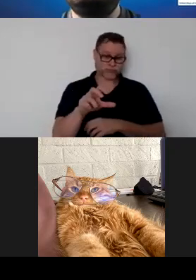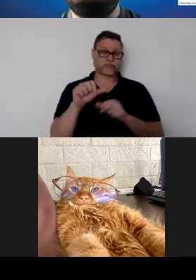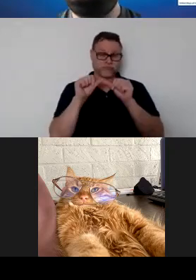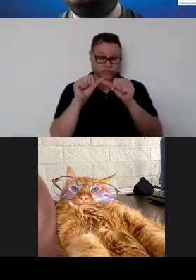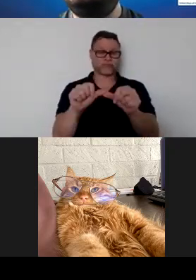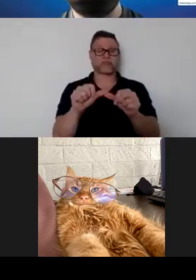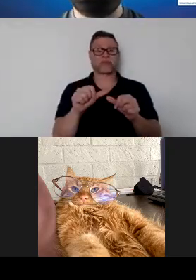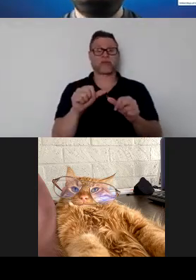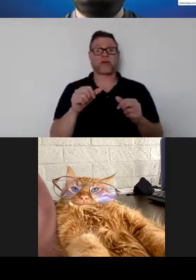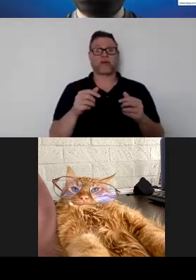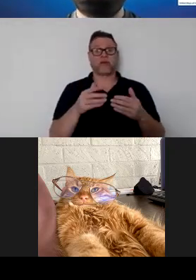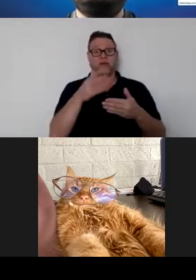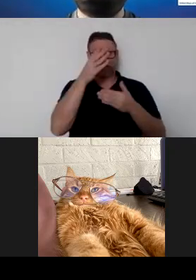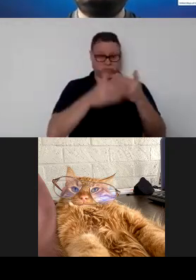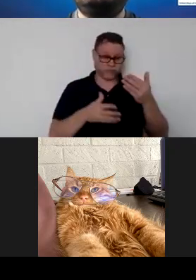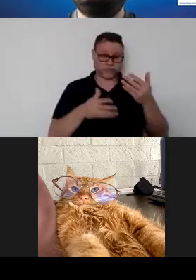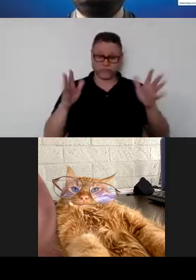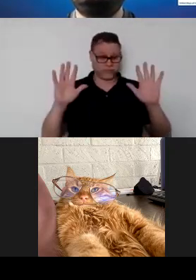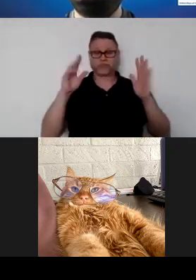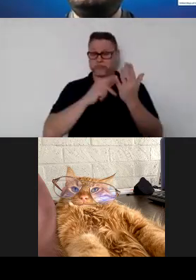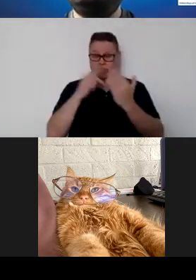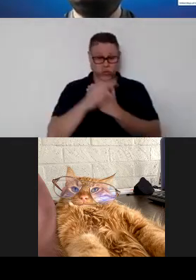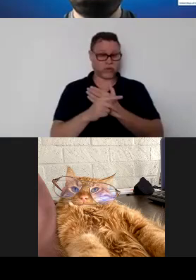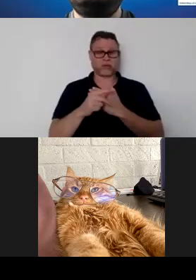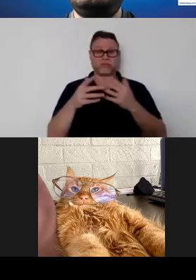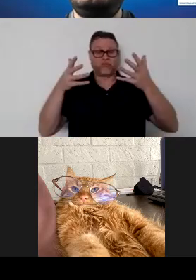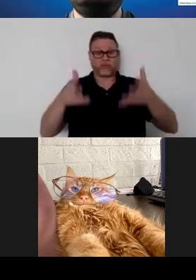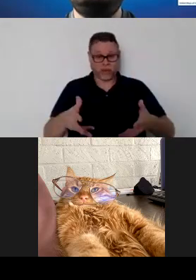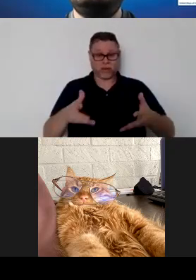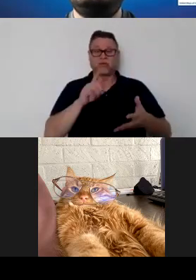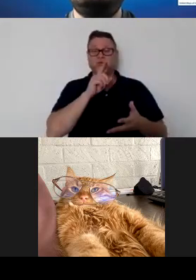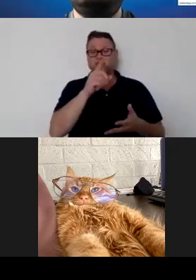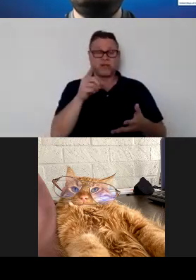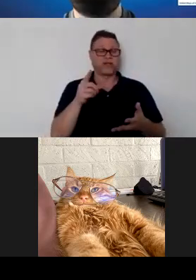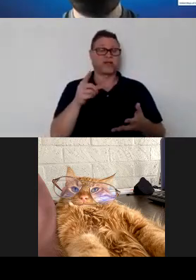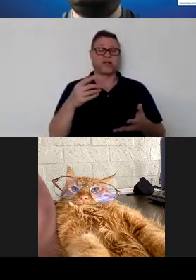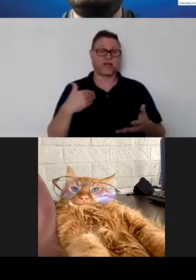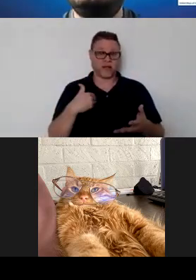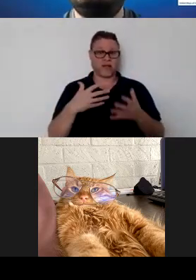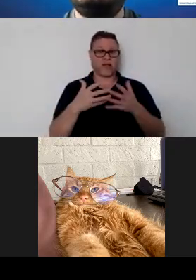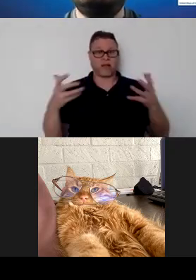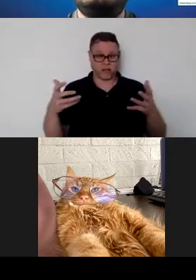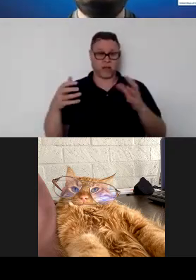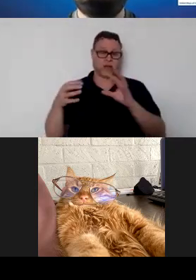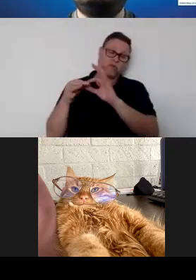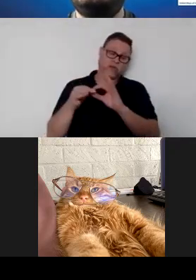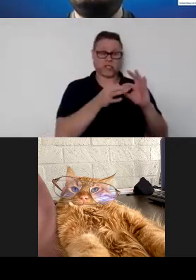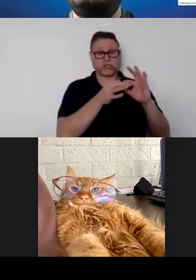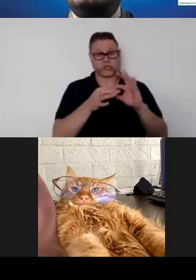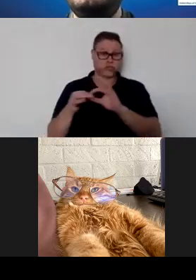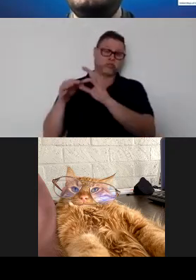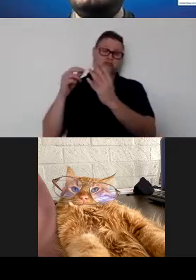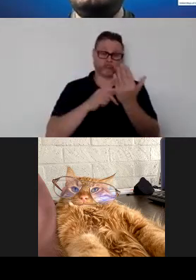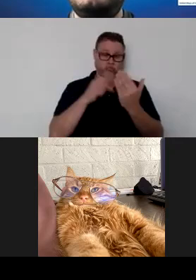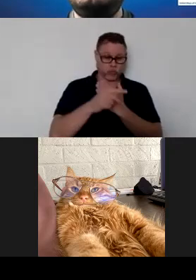ultimately was finished, was that those programs who remained really had a lot of relationships and programs